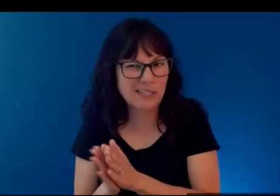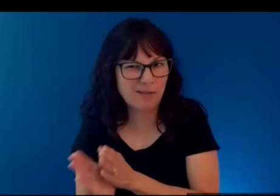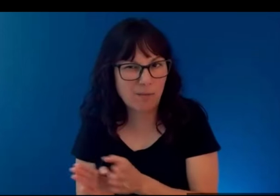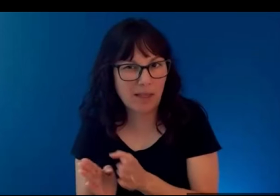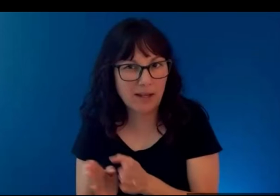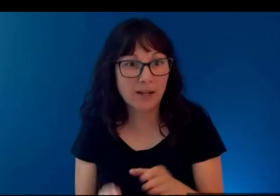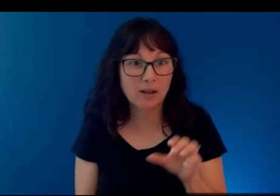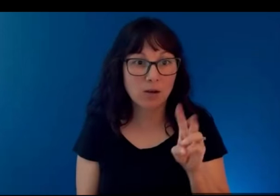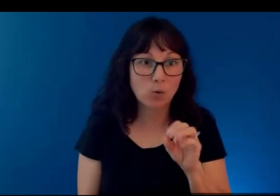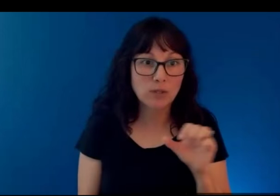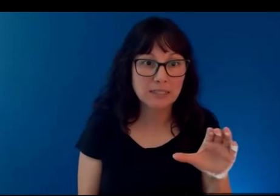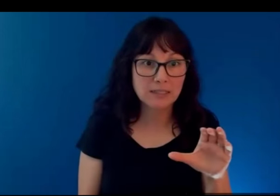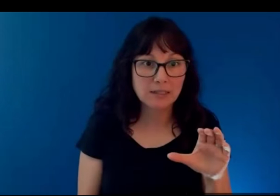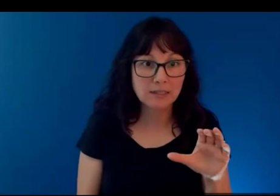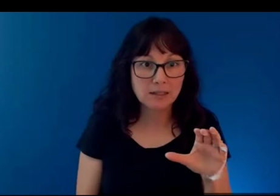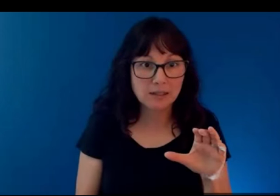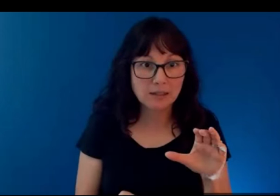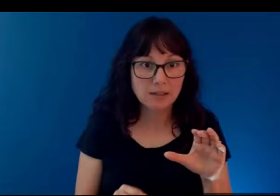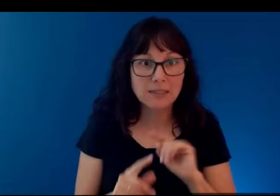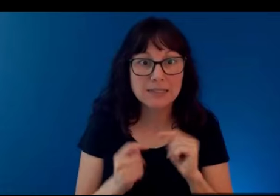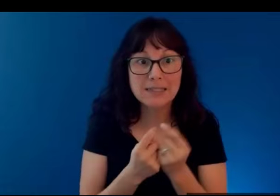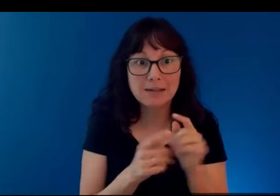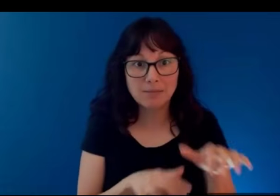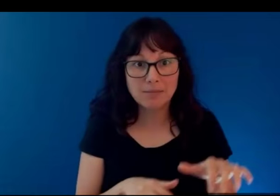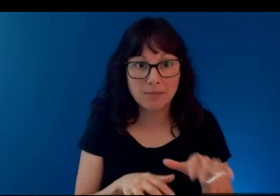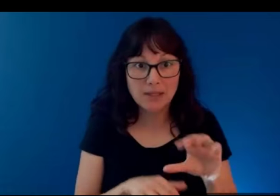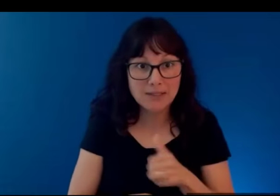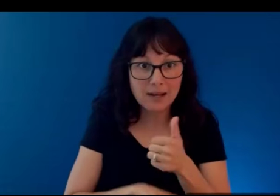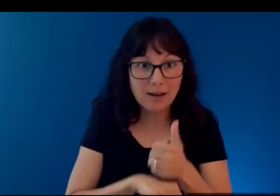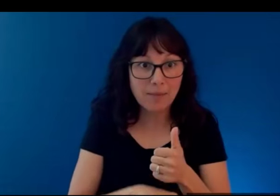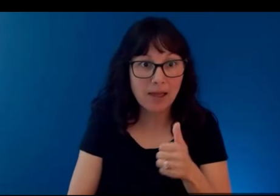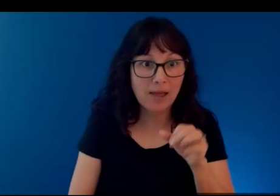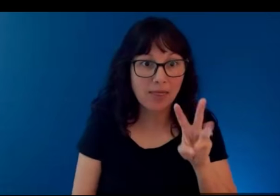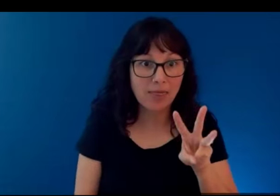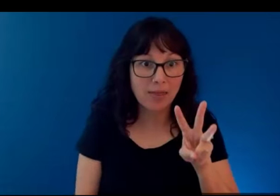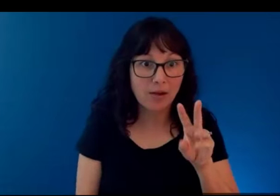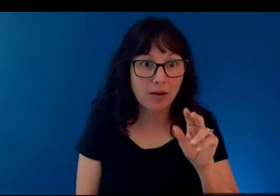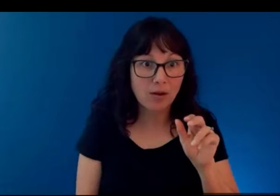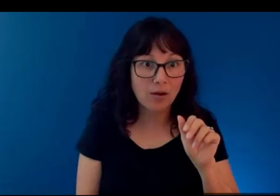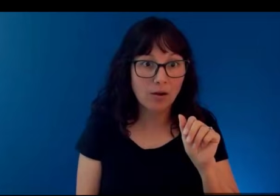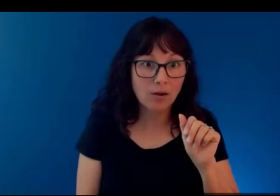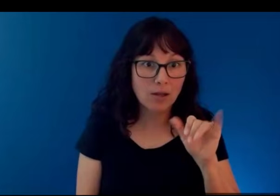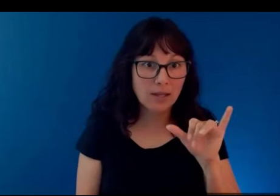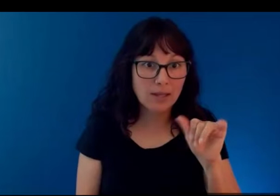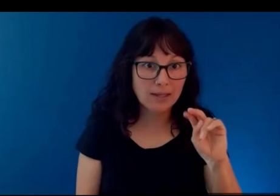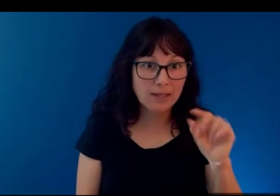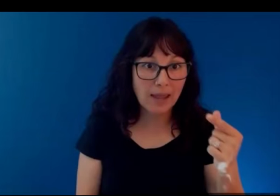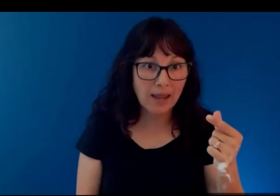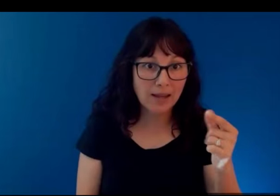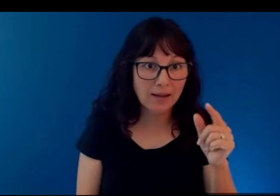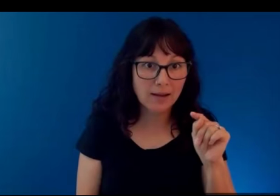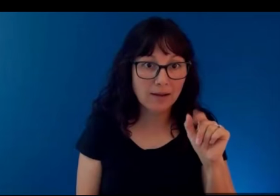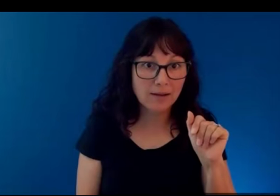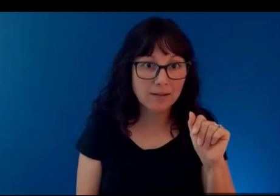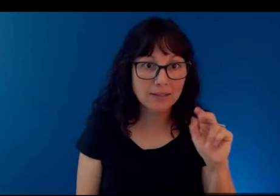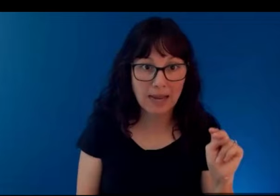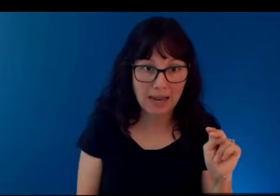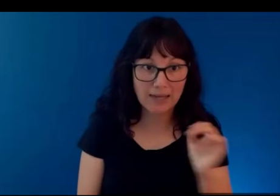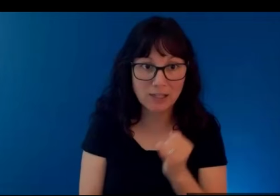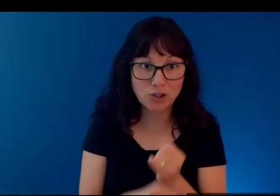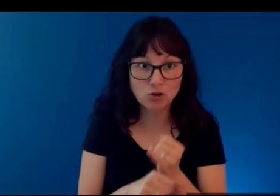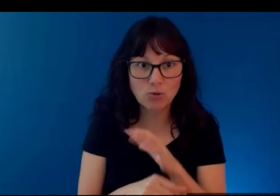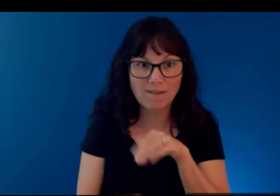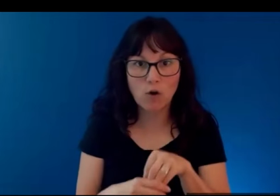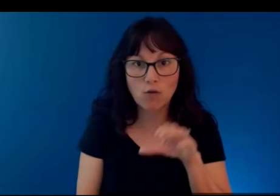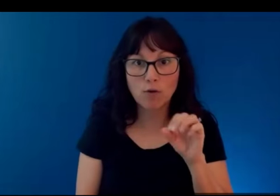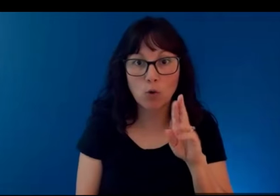The WISC team is housed at the Yang Tan Institute. And we are part of Cornell University's